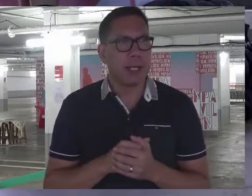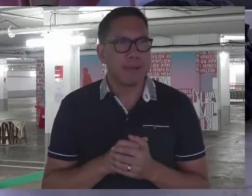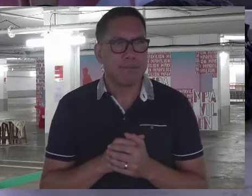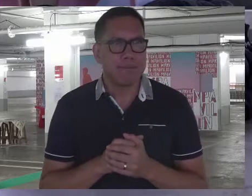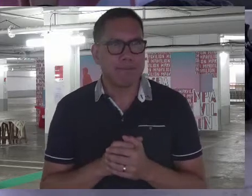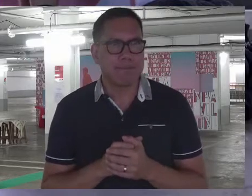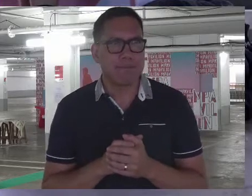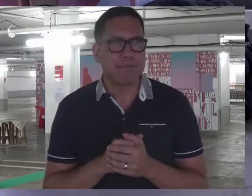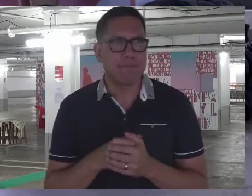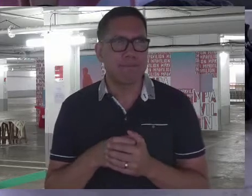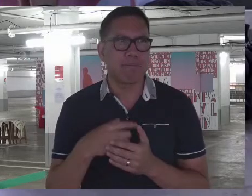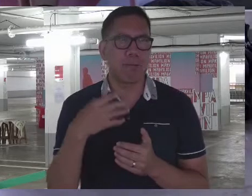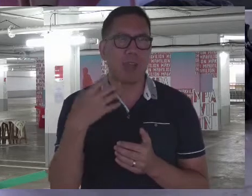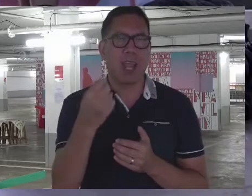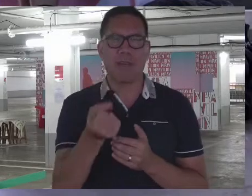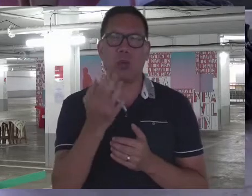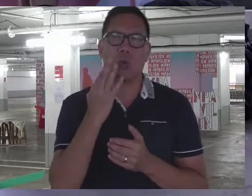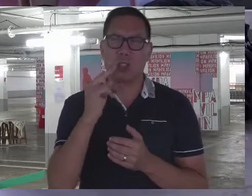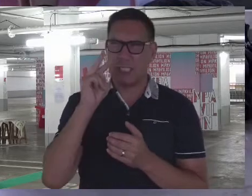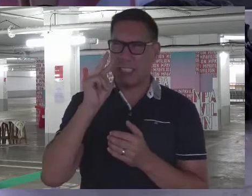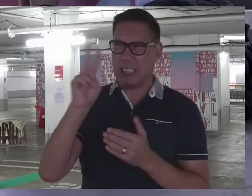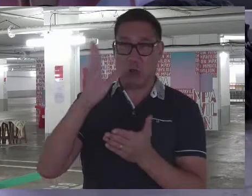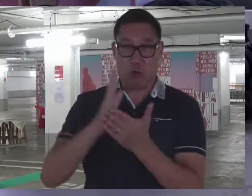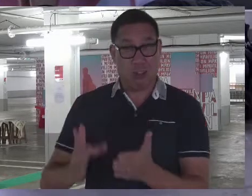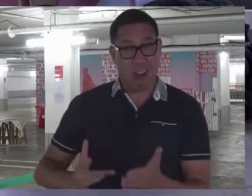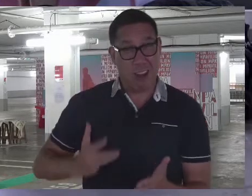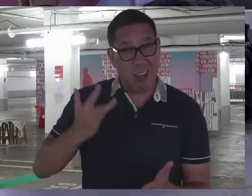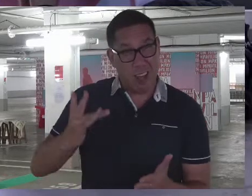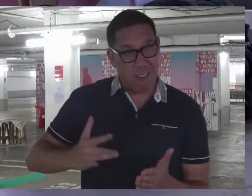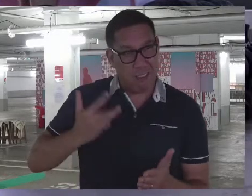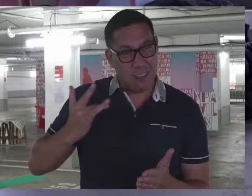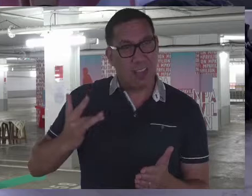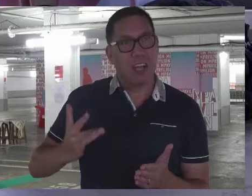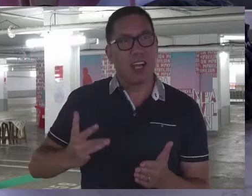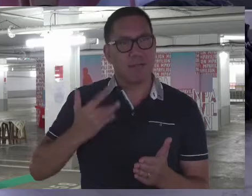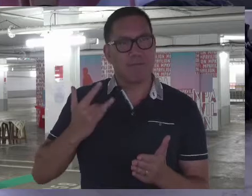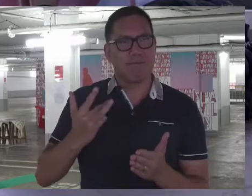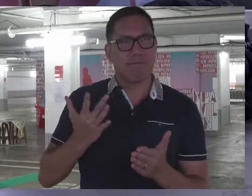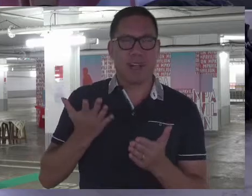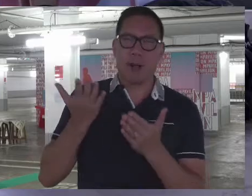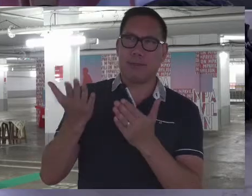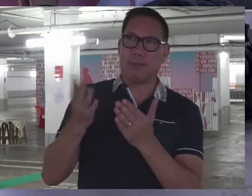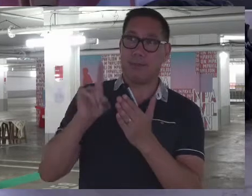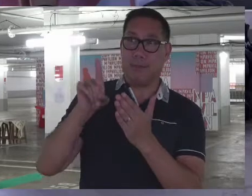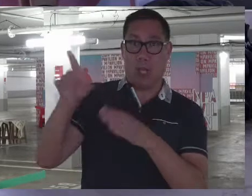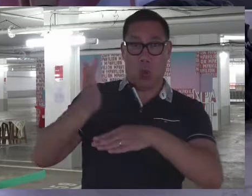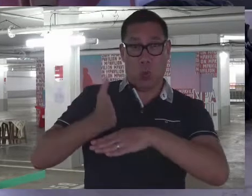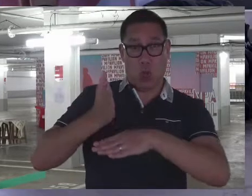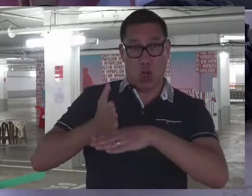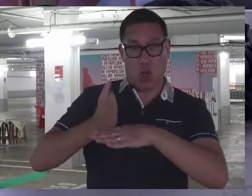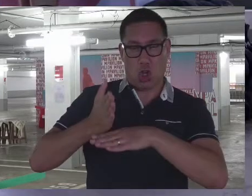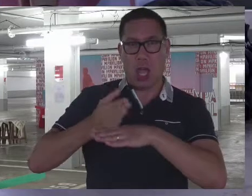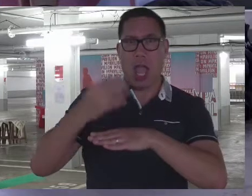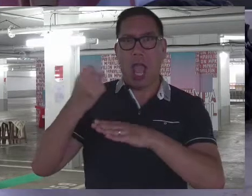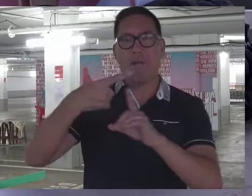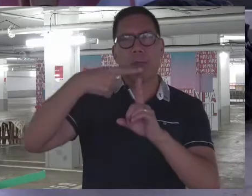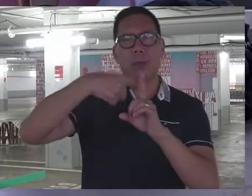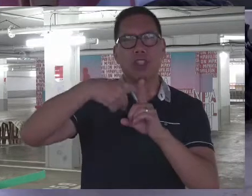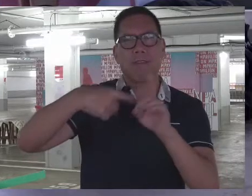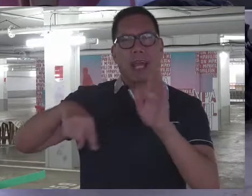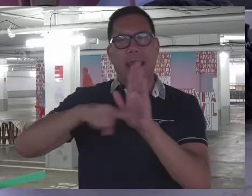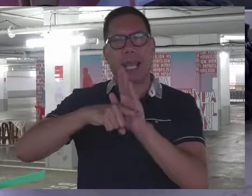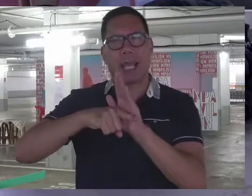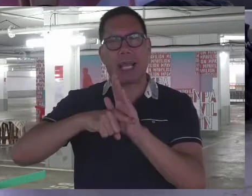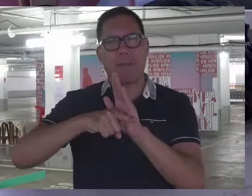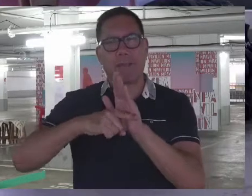And they've got, when you see them in real life, a daguerreotype has a positive and a negative on the